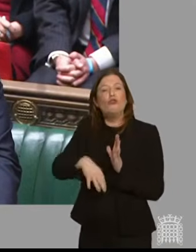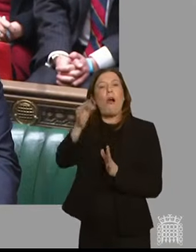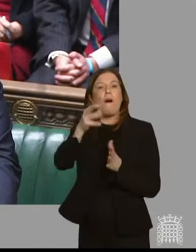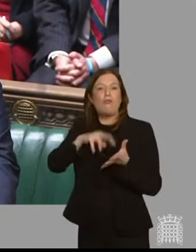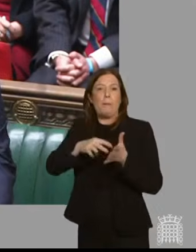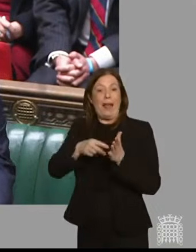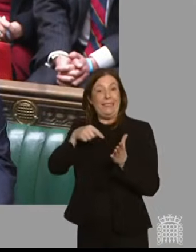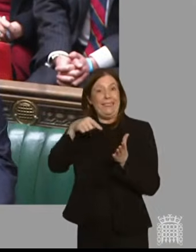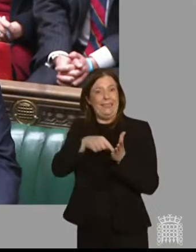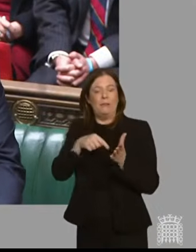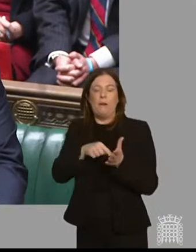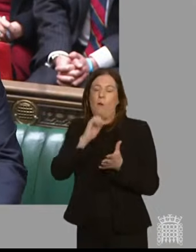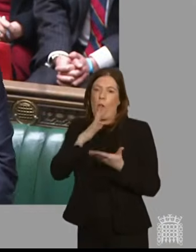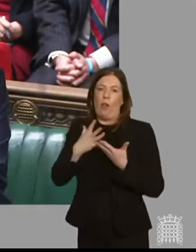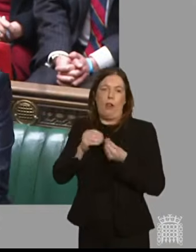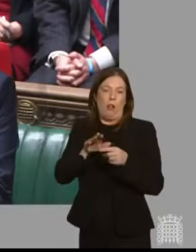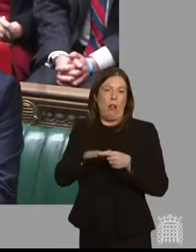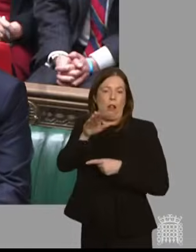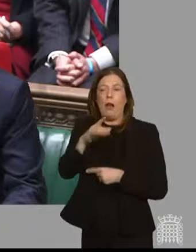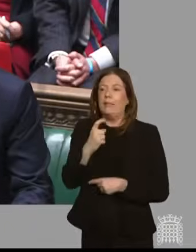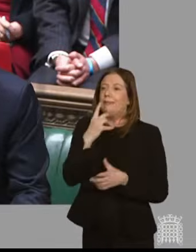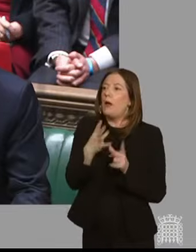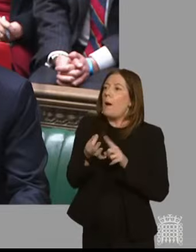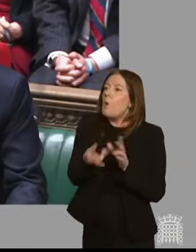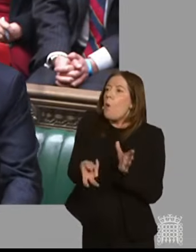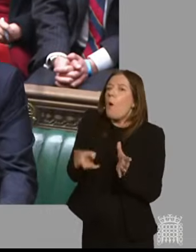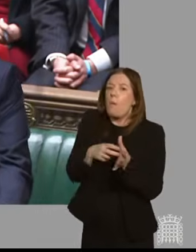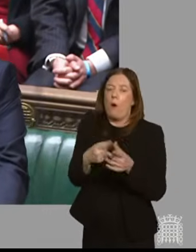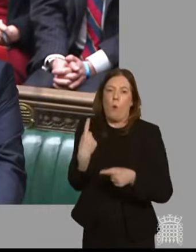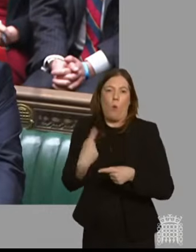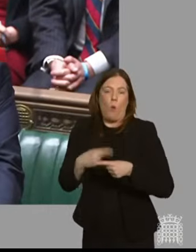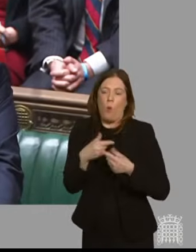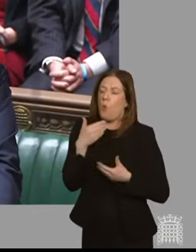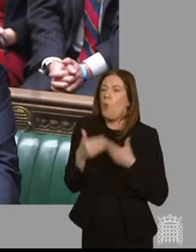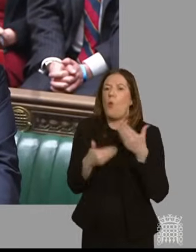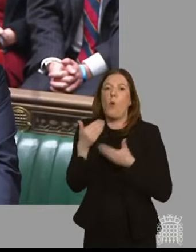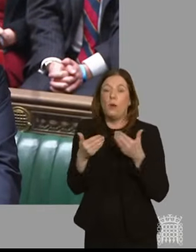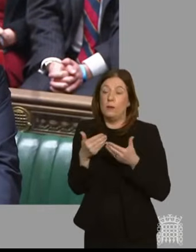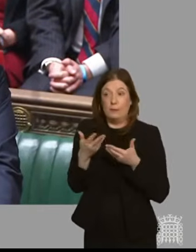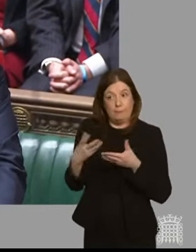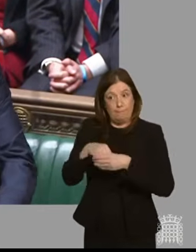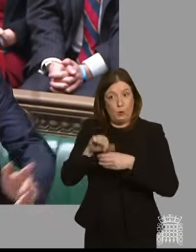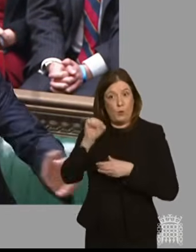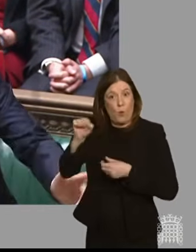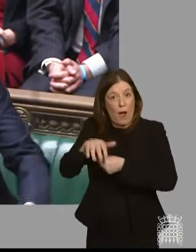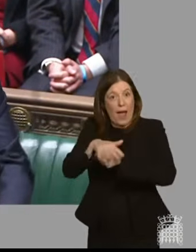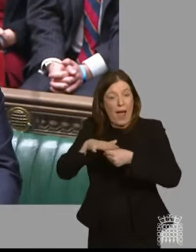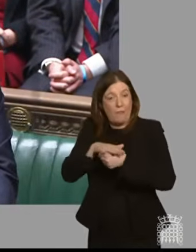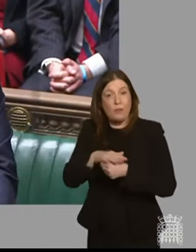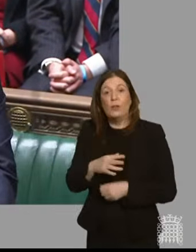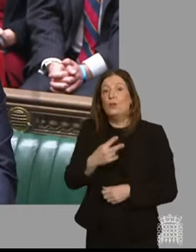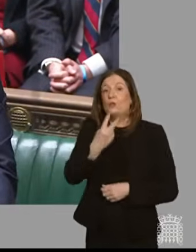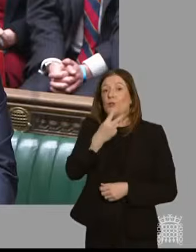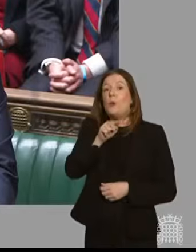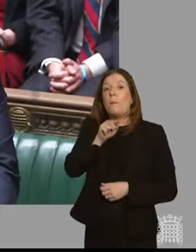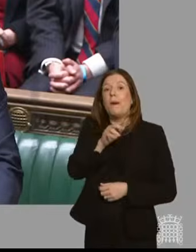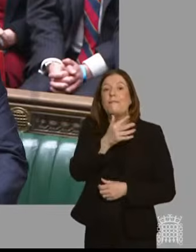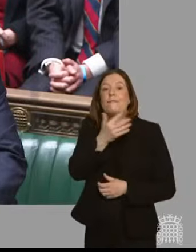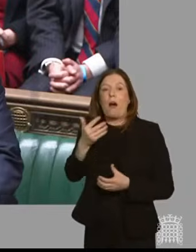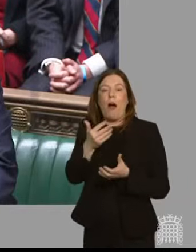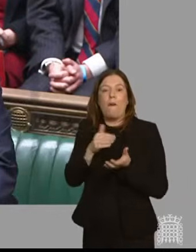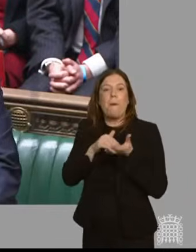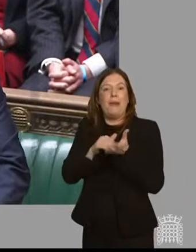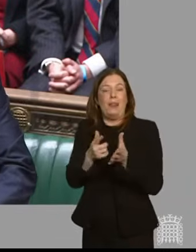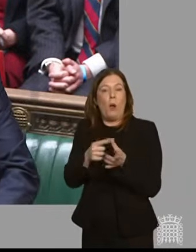for patients, including in Clacton, and will fund around 2.5 million more appointments. On the matter that my honourable friend raises,